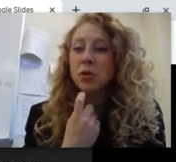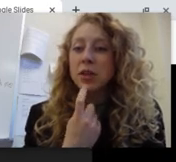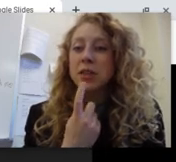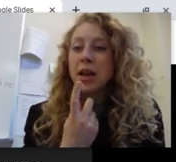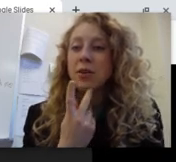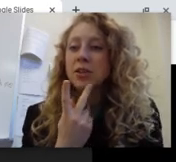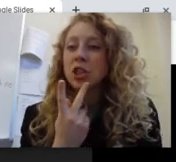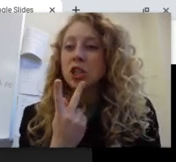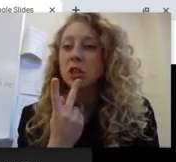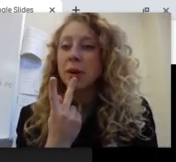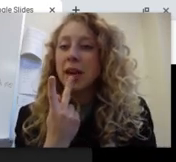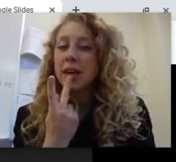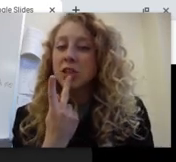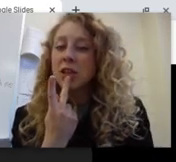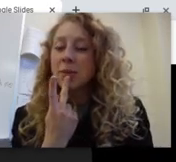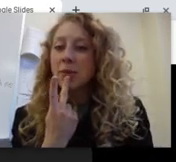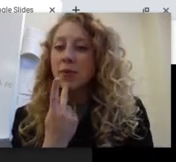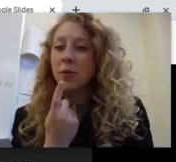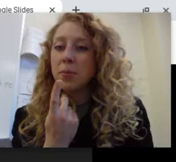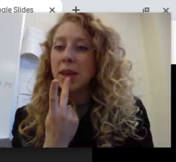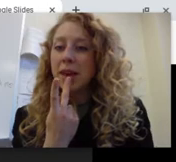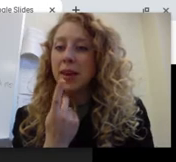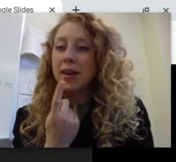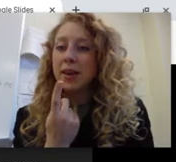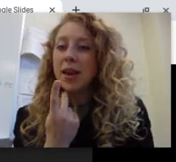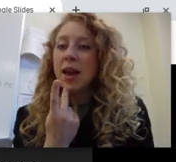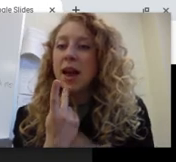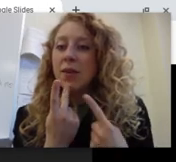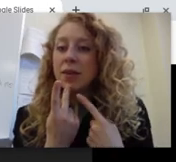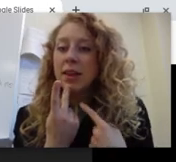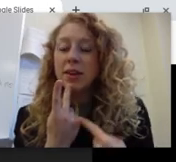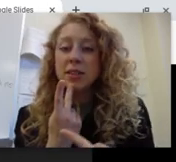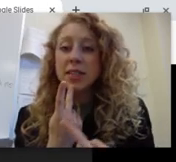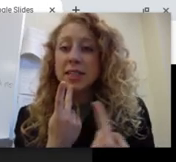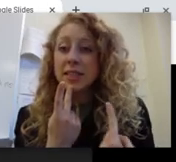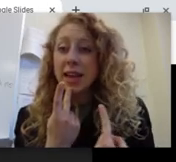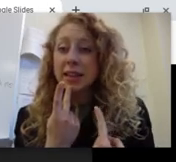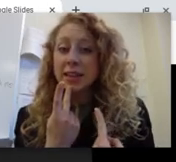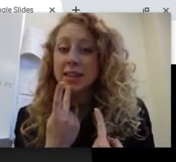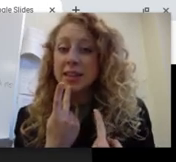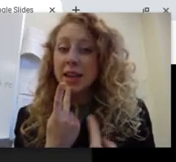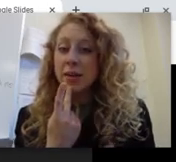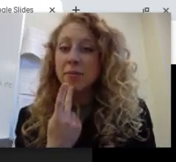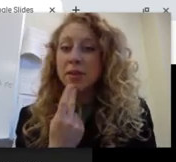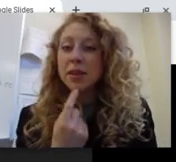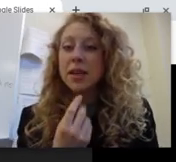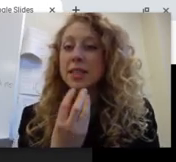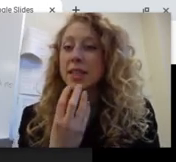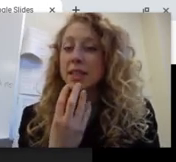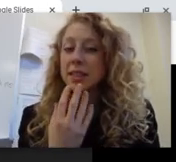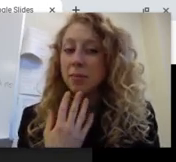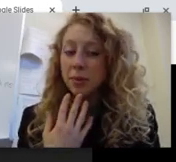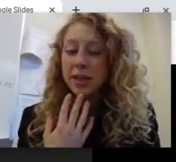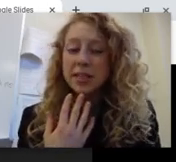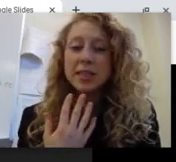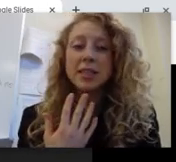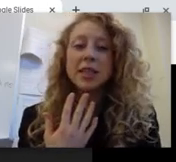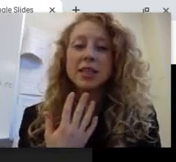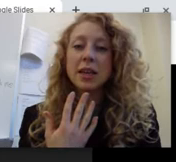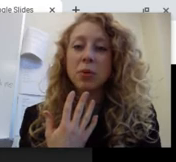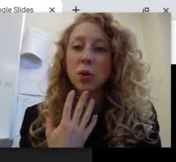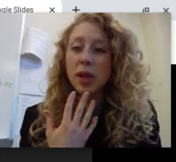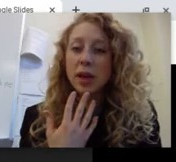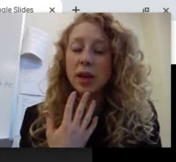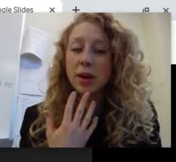all I'm doing now is changing my hand shape for pink. Everything else stays exactly the same. It's in the same place. It's